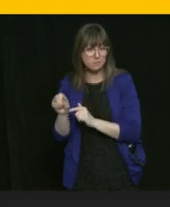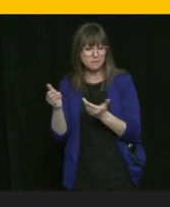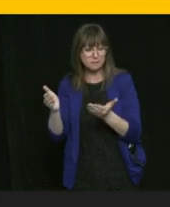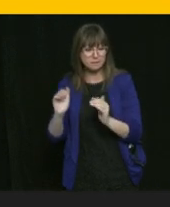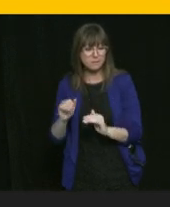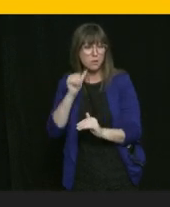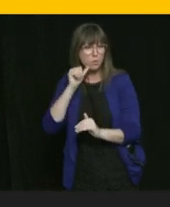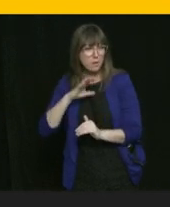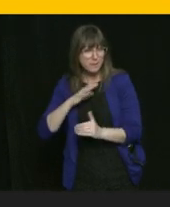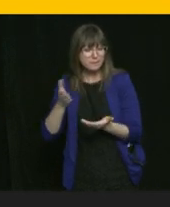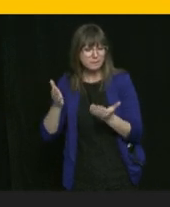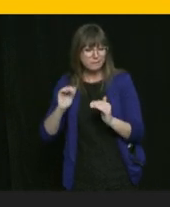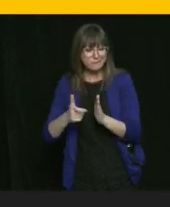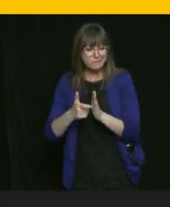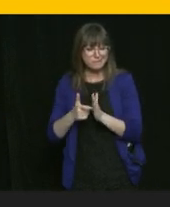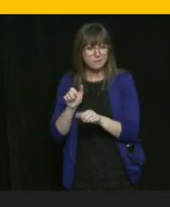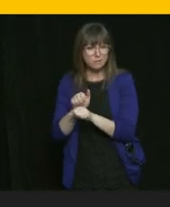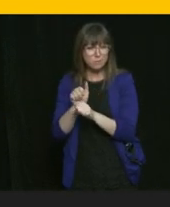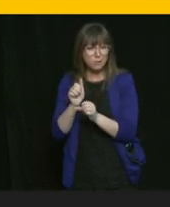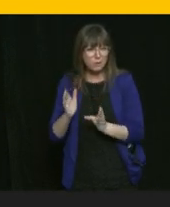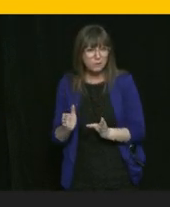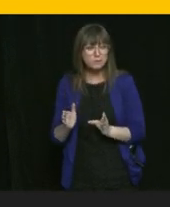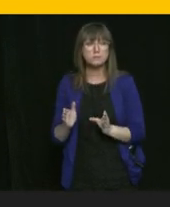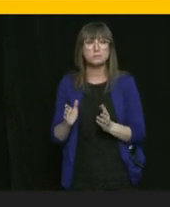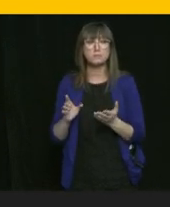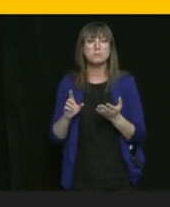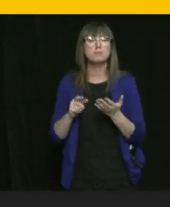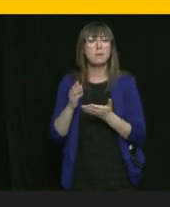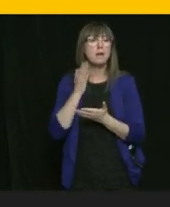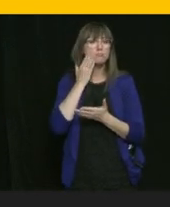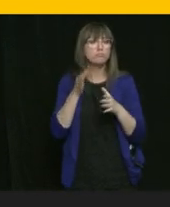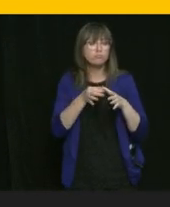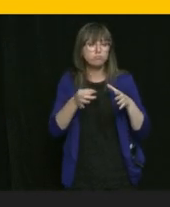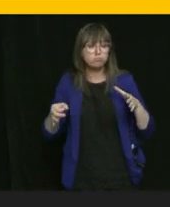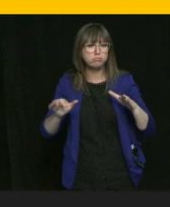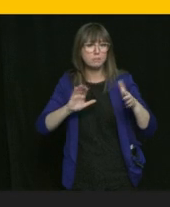women, essential workers, and racialized populations.